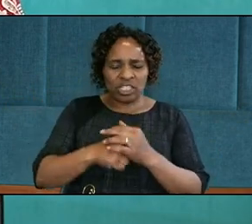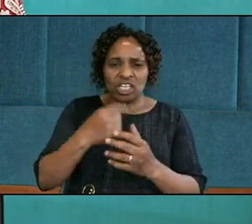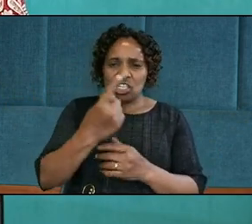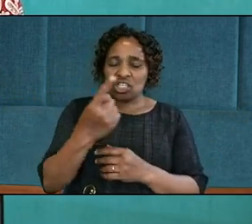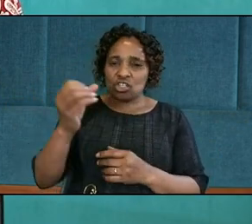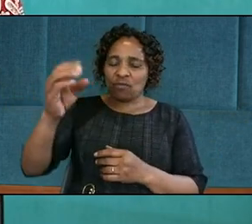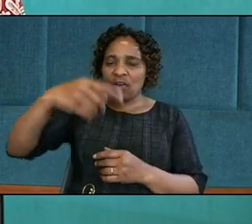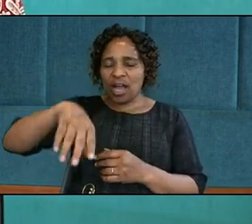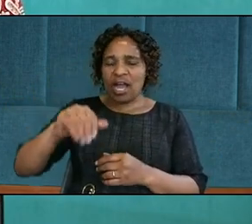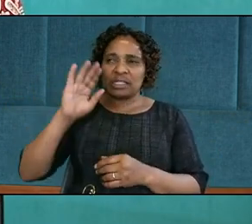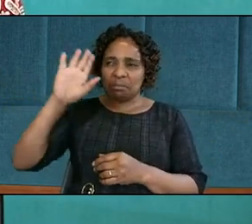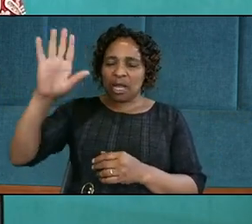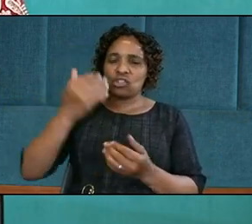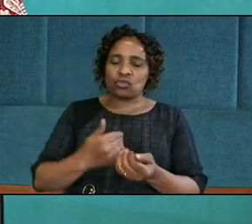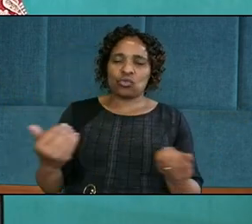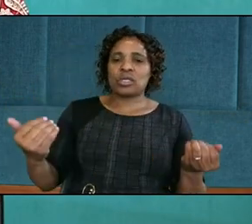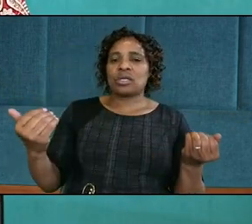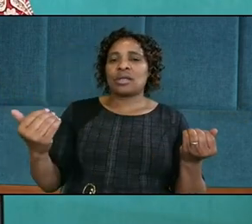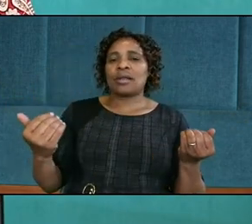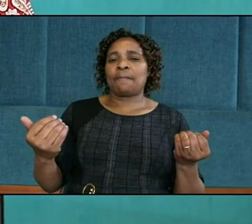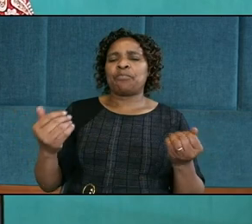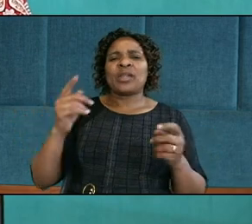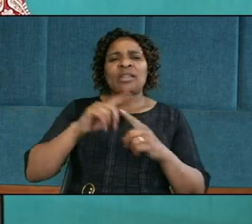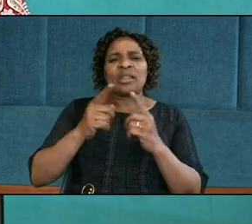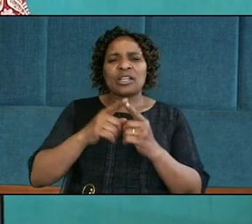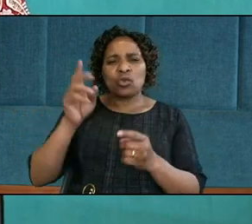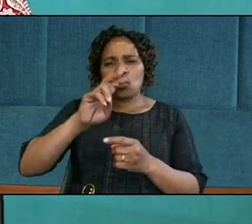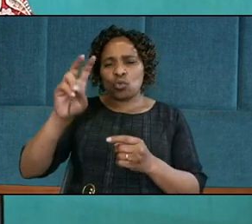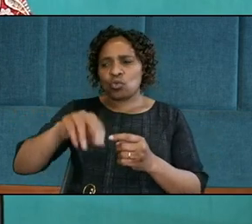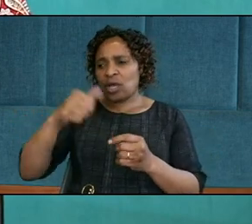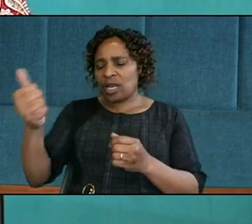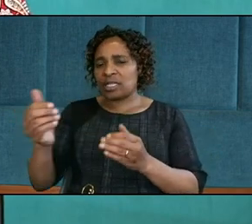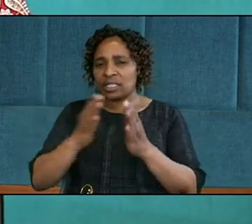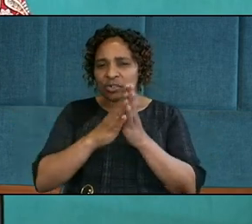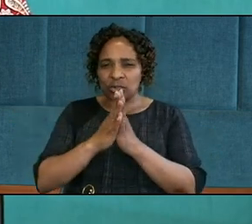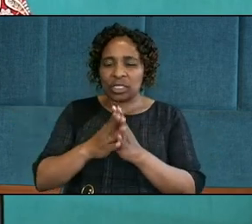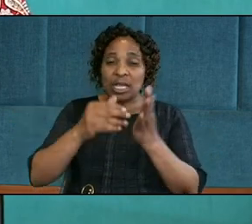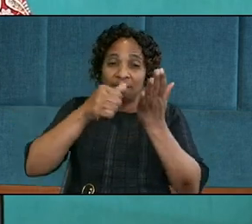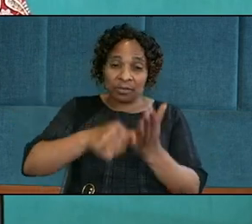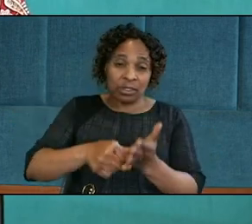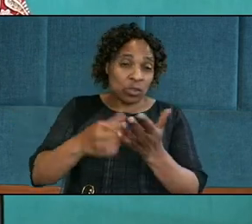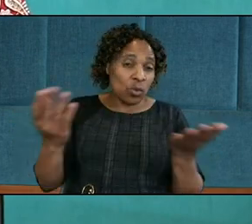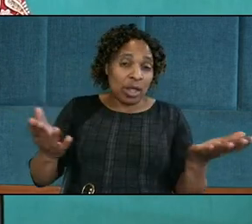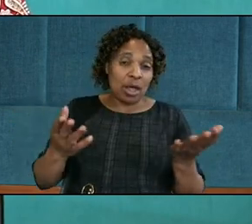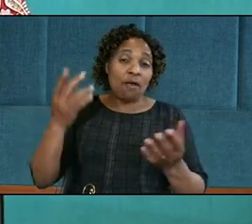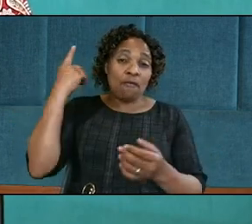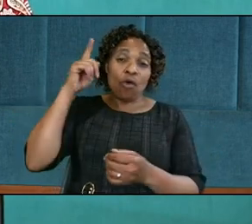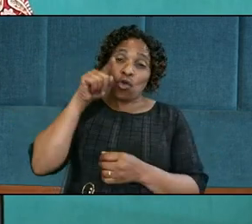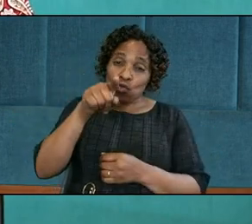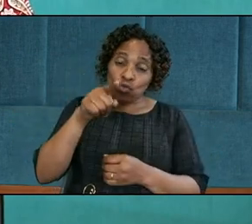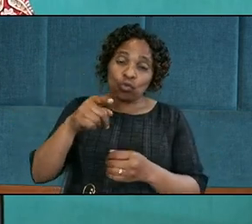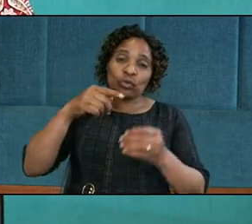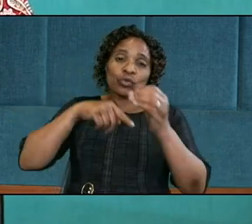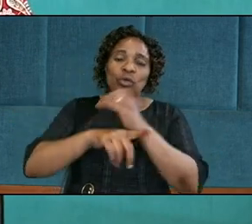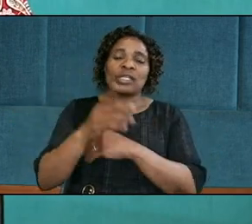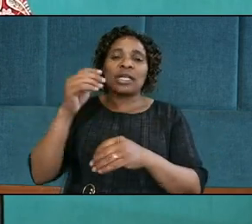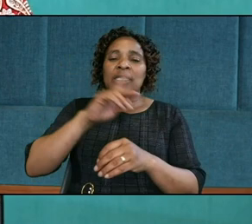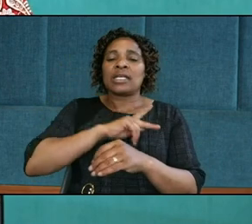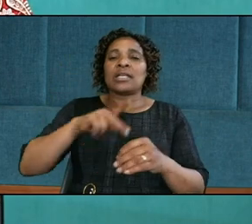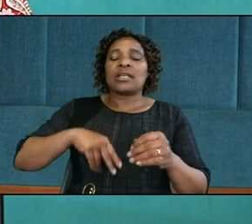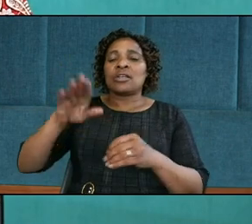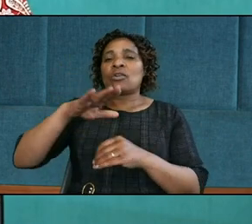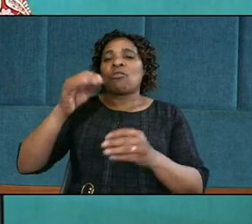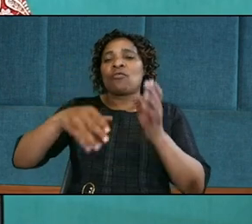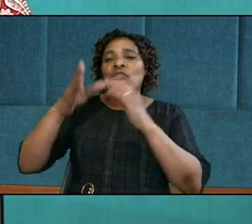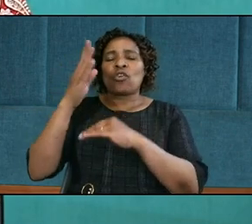one of us are his children, right? And then you look at the next story, where he emphasizes that for you to enter the kingdom of God, you have to